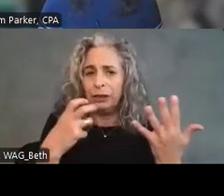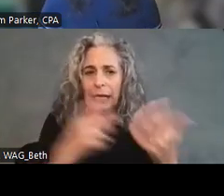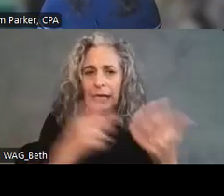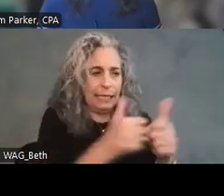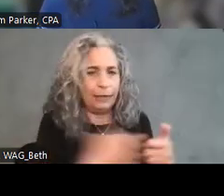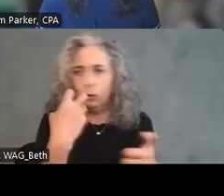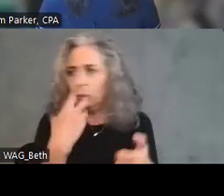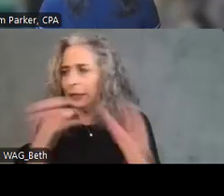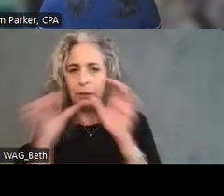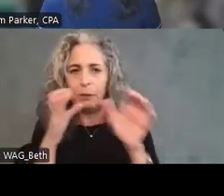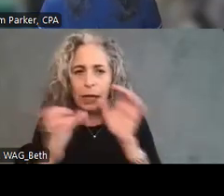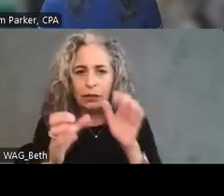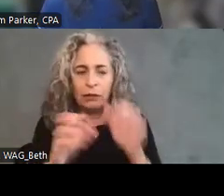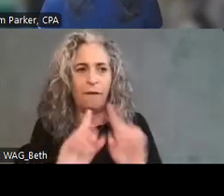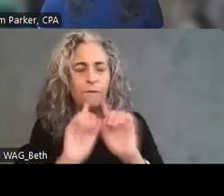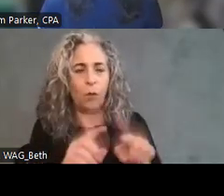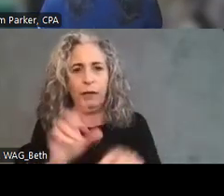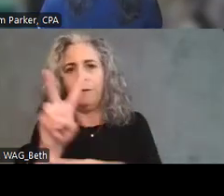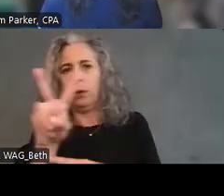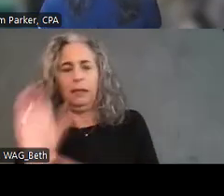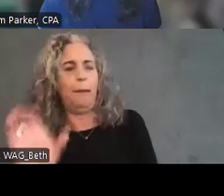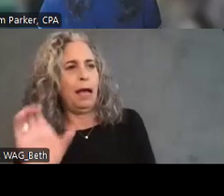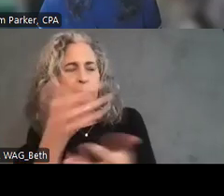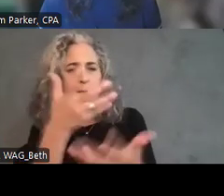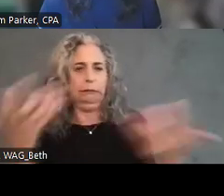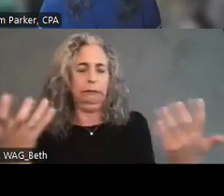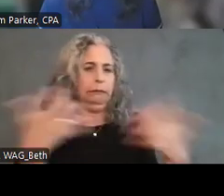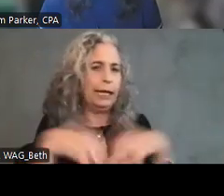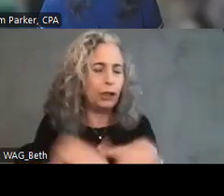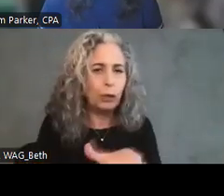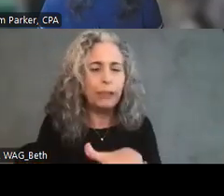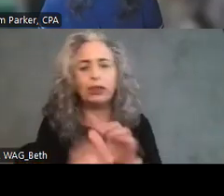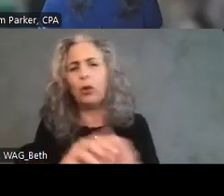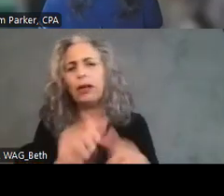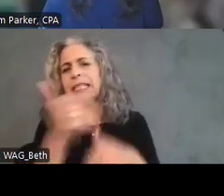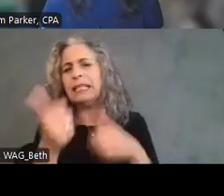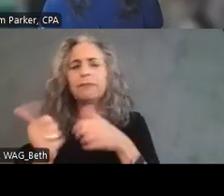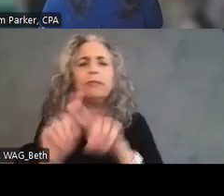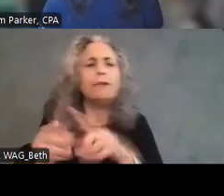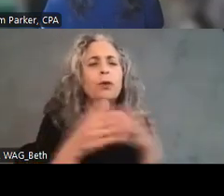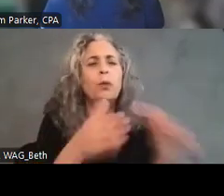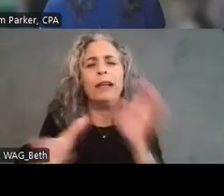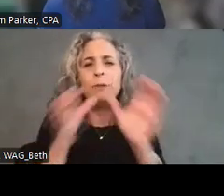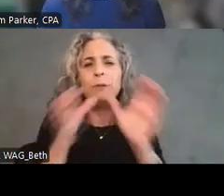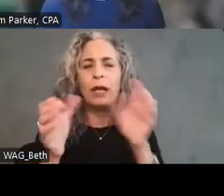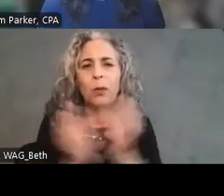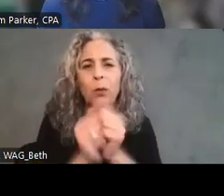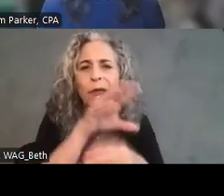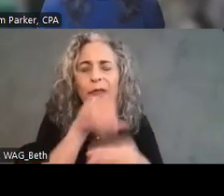communication, voice command integration, or even offering just an alternative way to communicate within a video